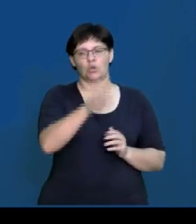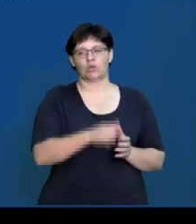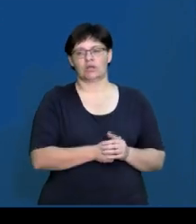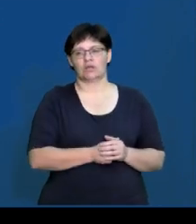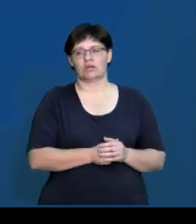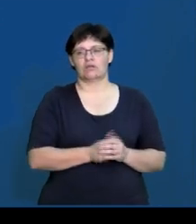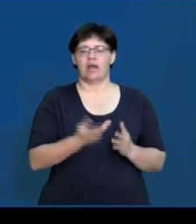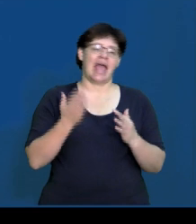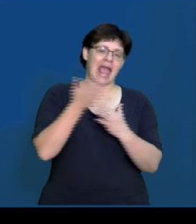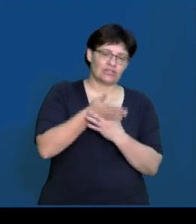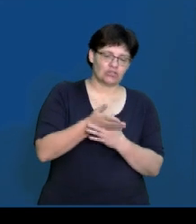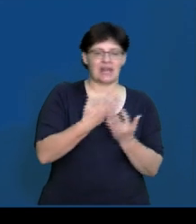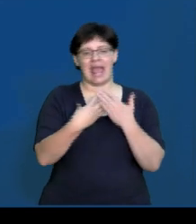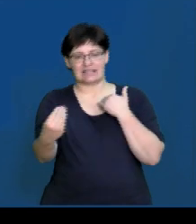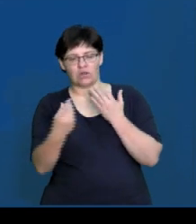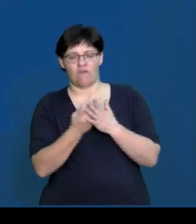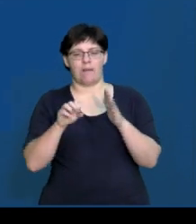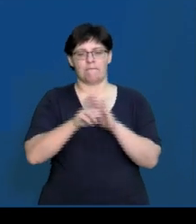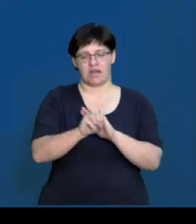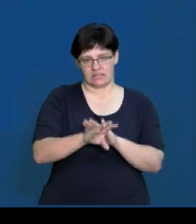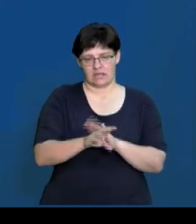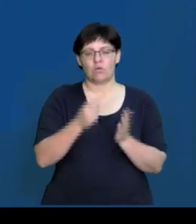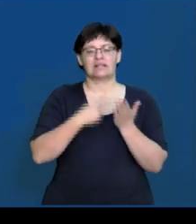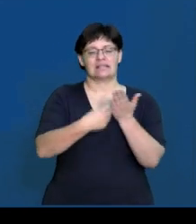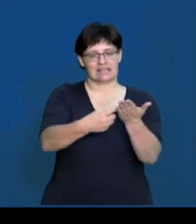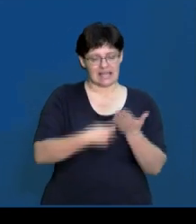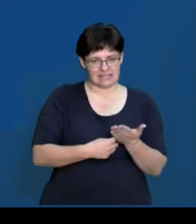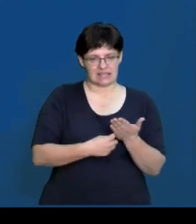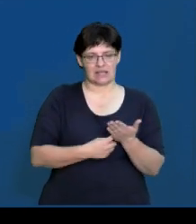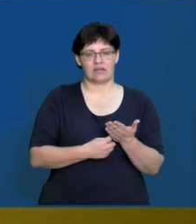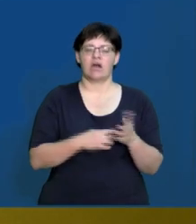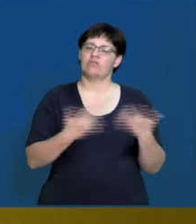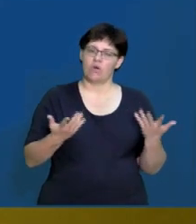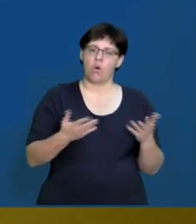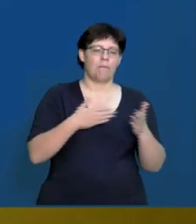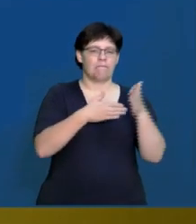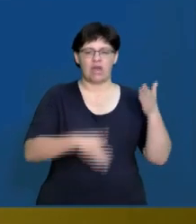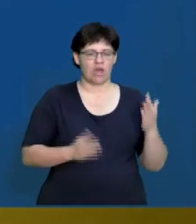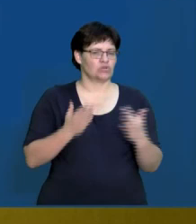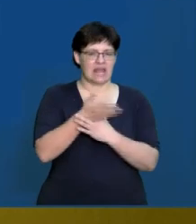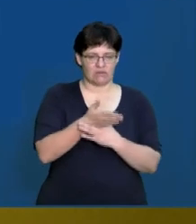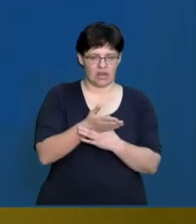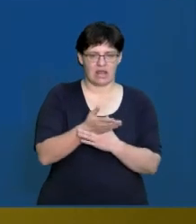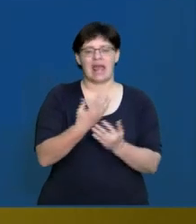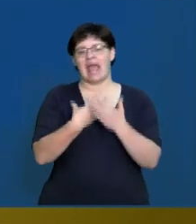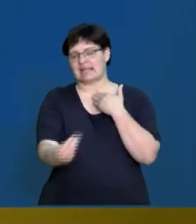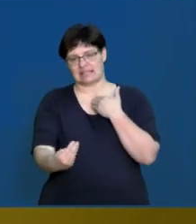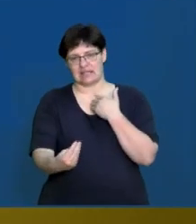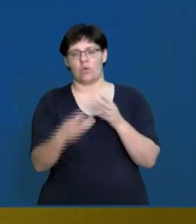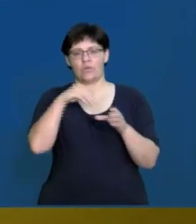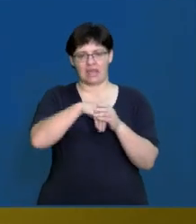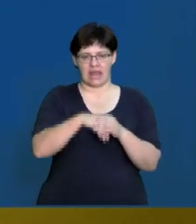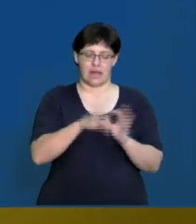wanted to look at entry and exit into the market, you would discuss typically to say there are no barriers to entry